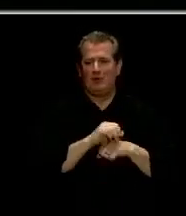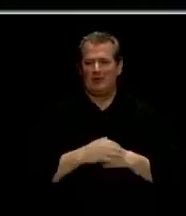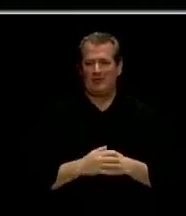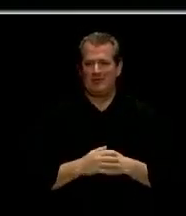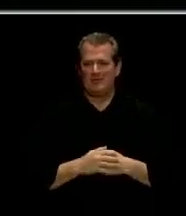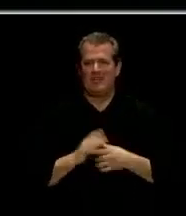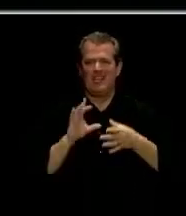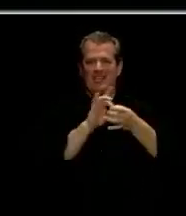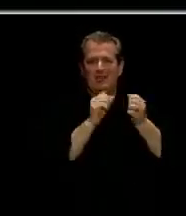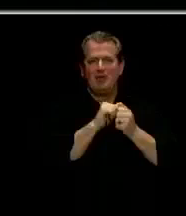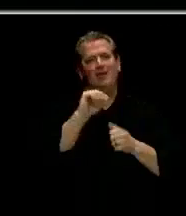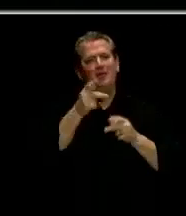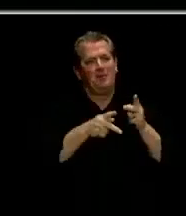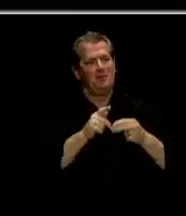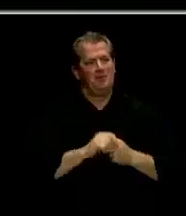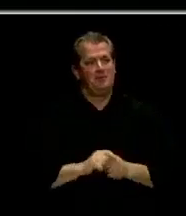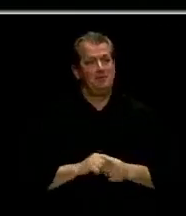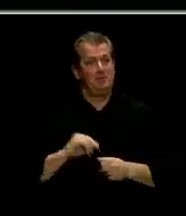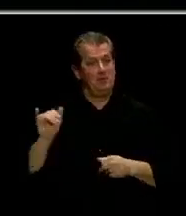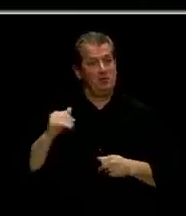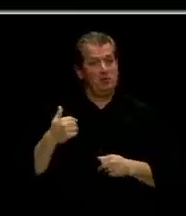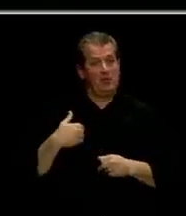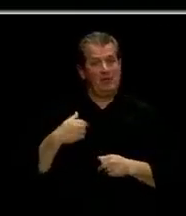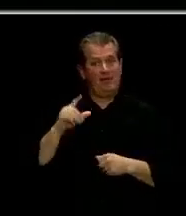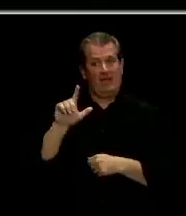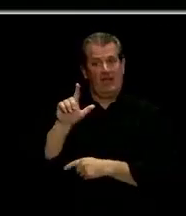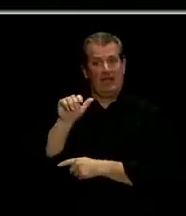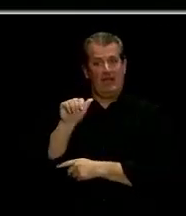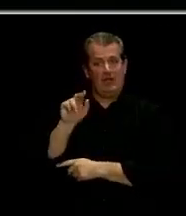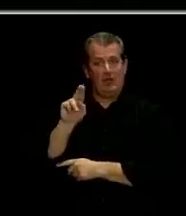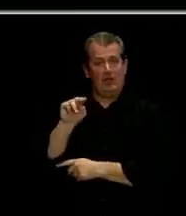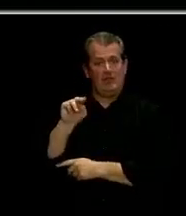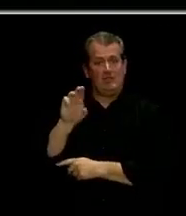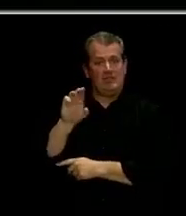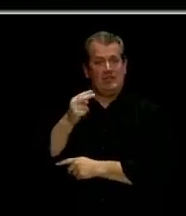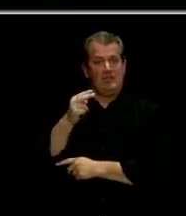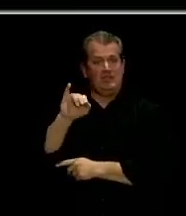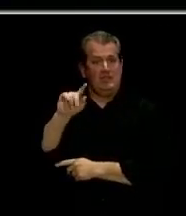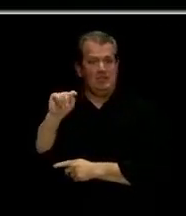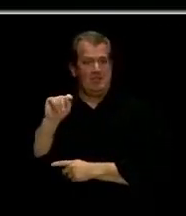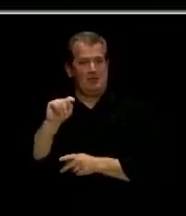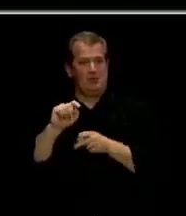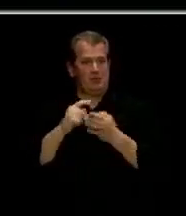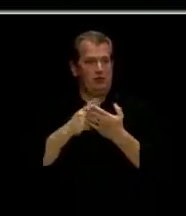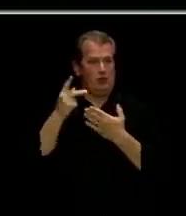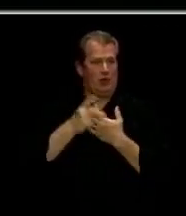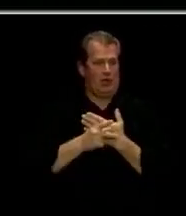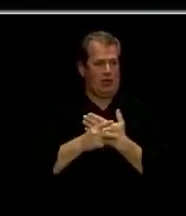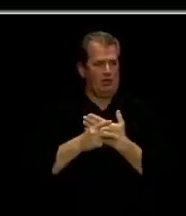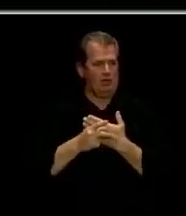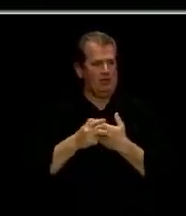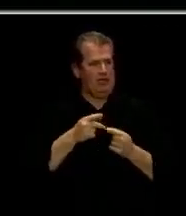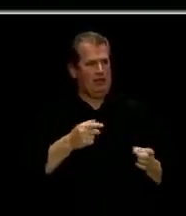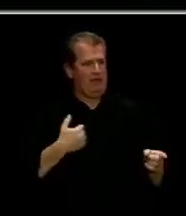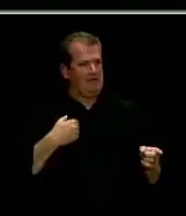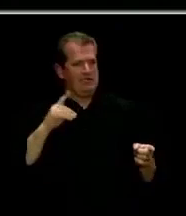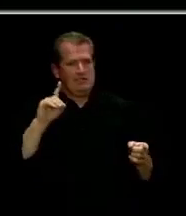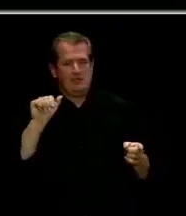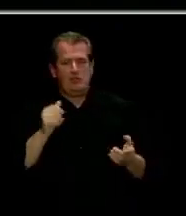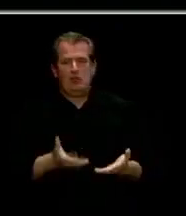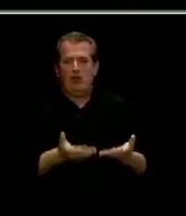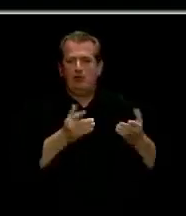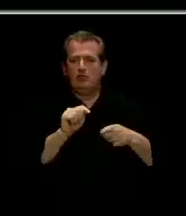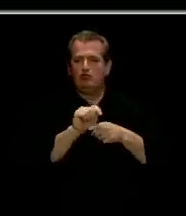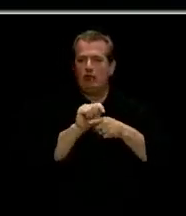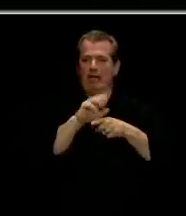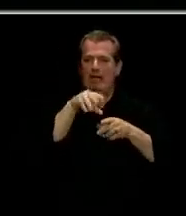that. We also have the Launch It program, which provides training to individuals with disabilities in